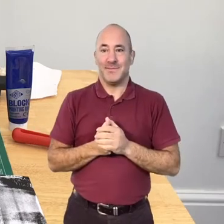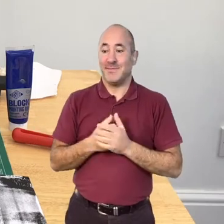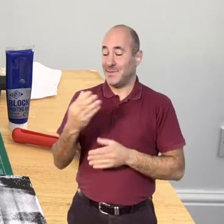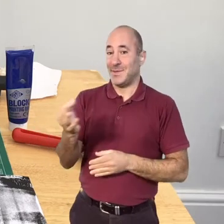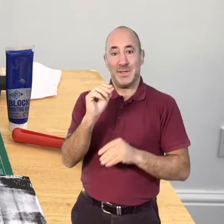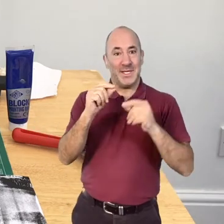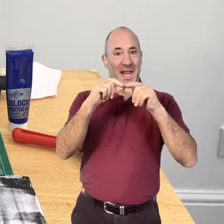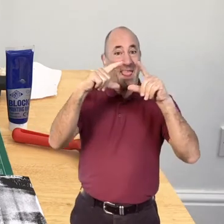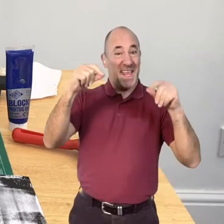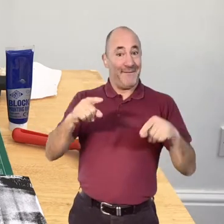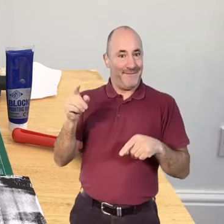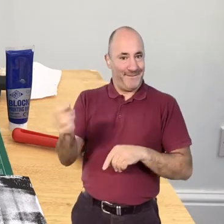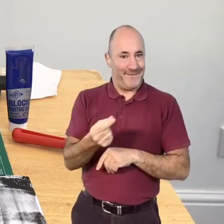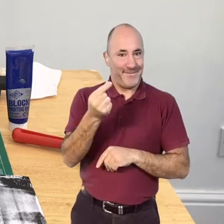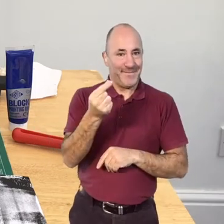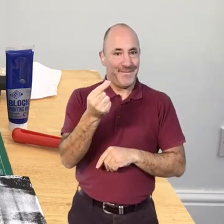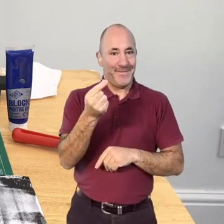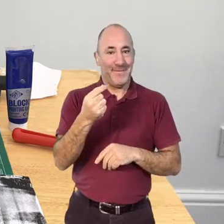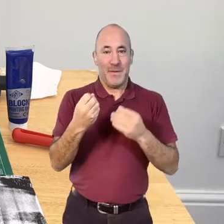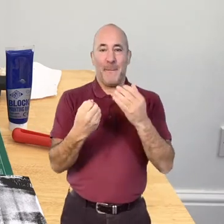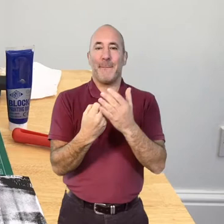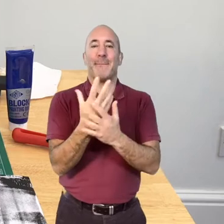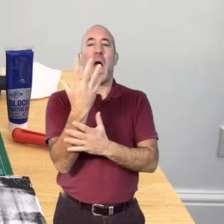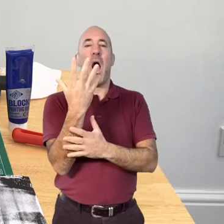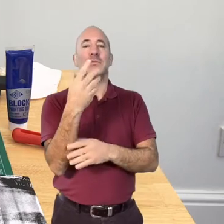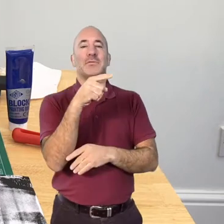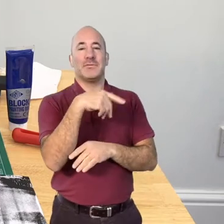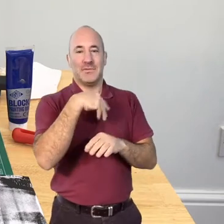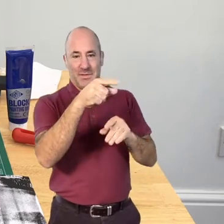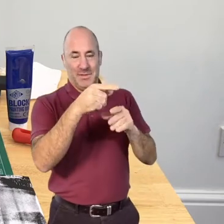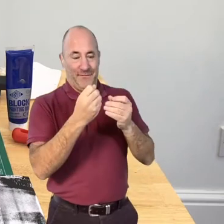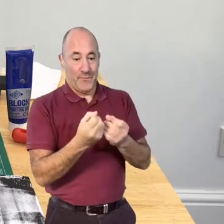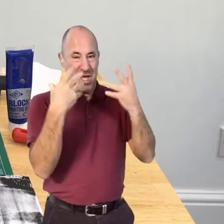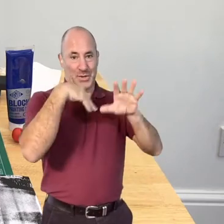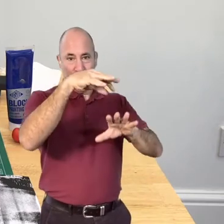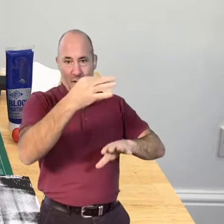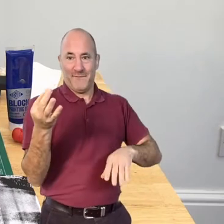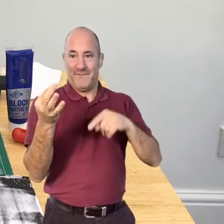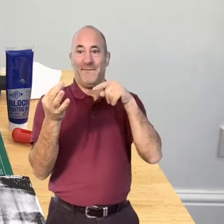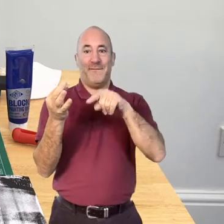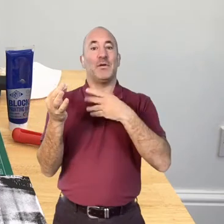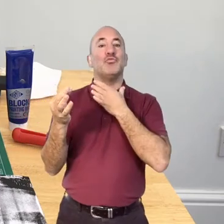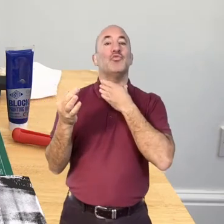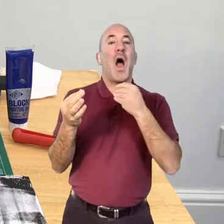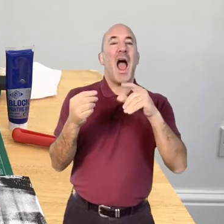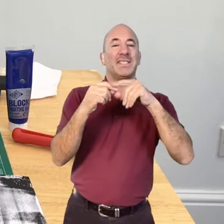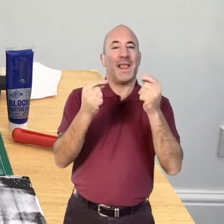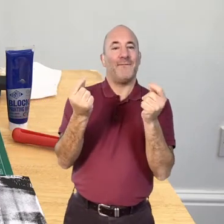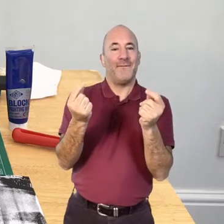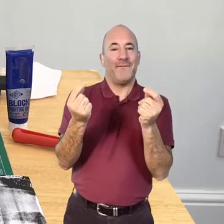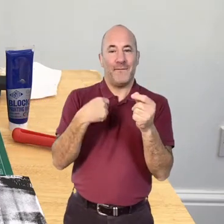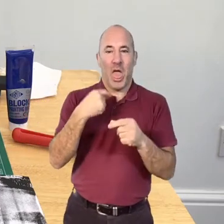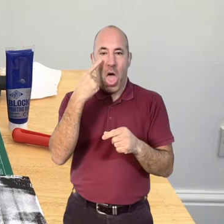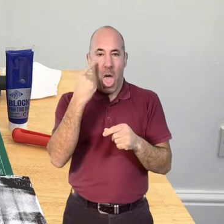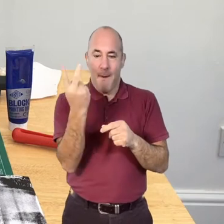leaf. So this is a fresh leaf of my plant, and this is a dried